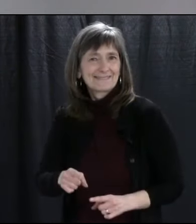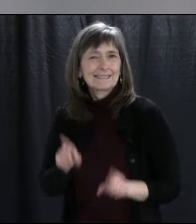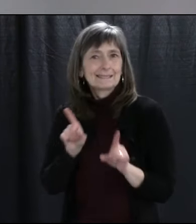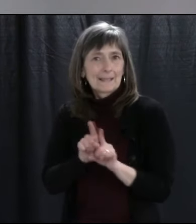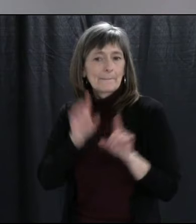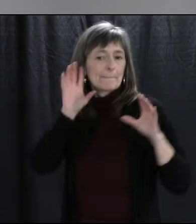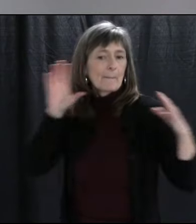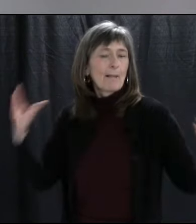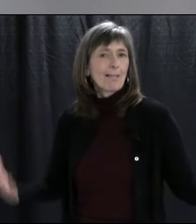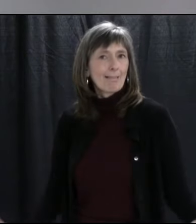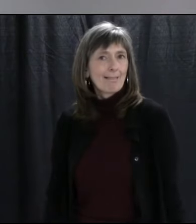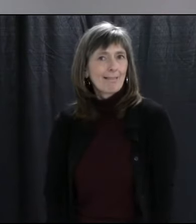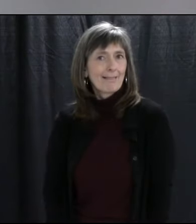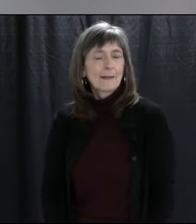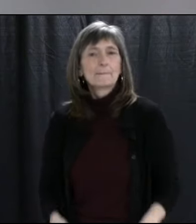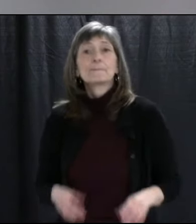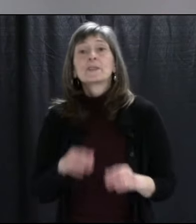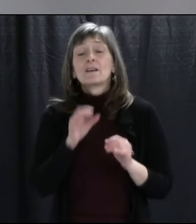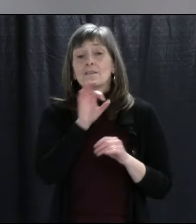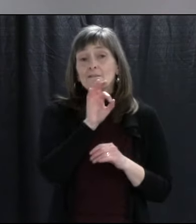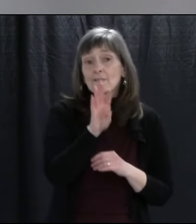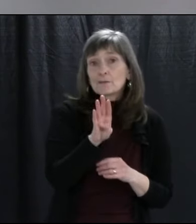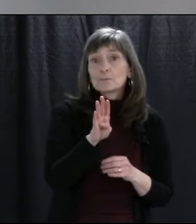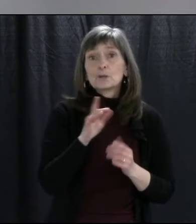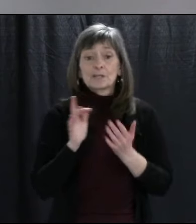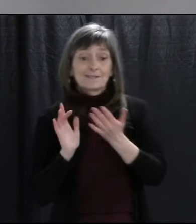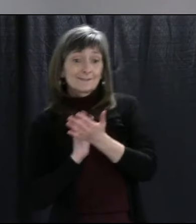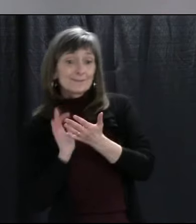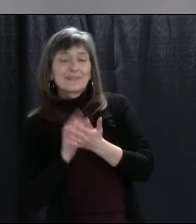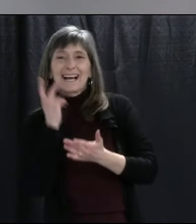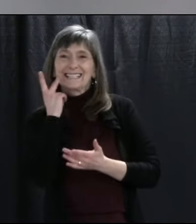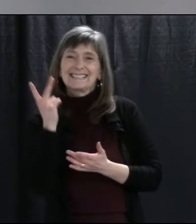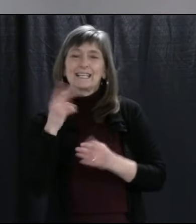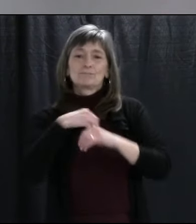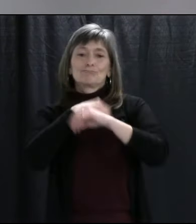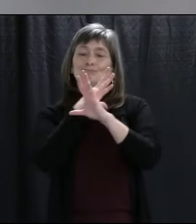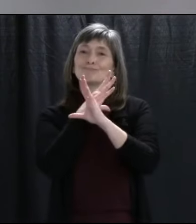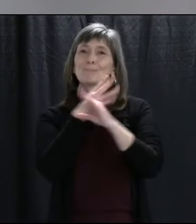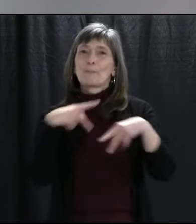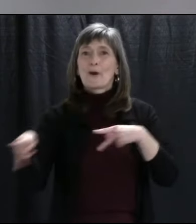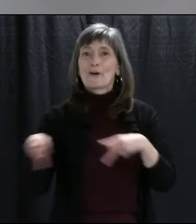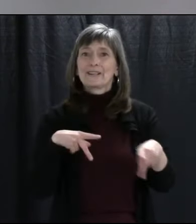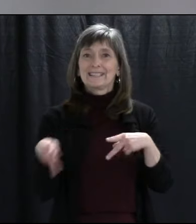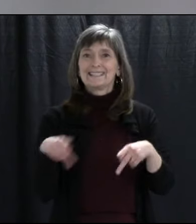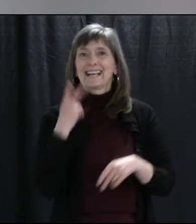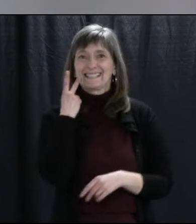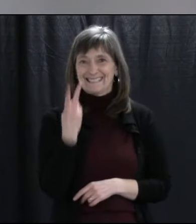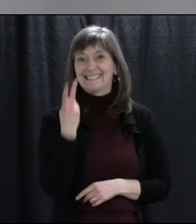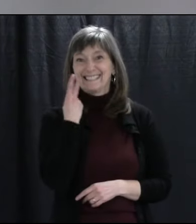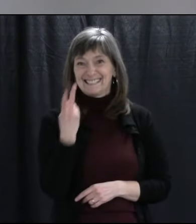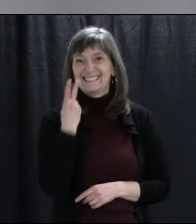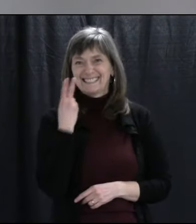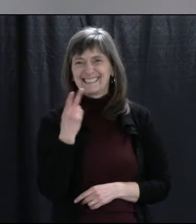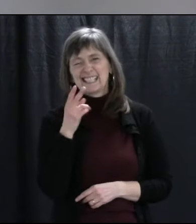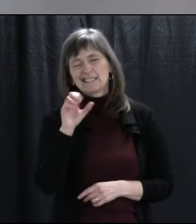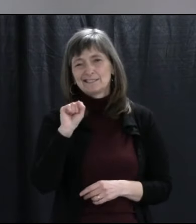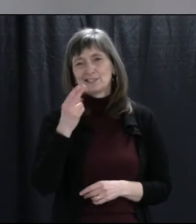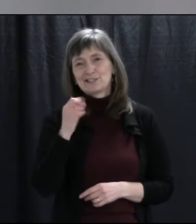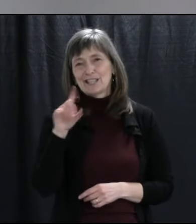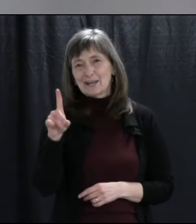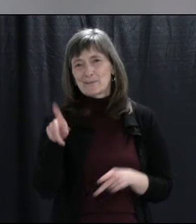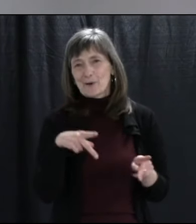Facebook and other social media people having virtual shed parties rather than real ones, and I would encourage you all to do the